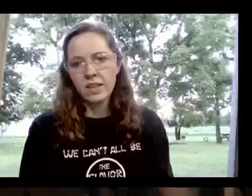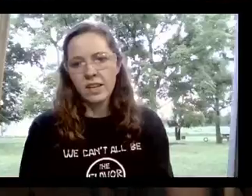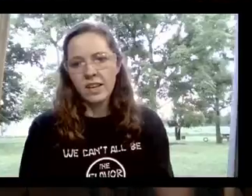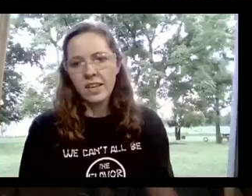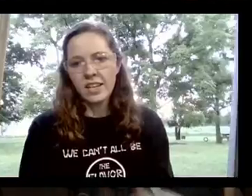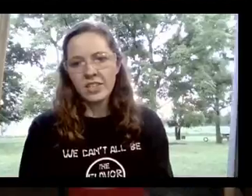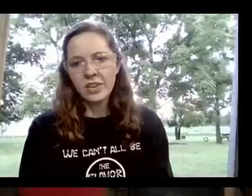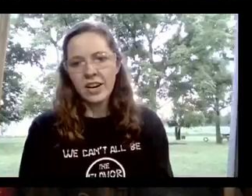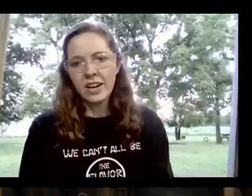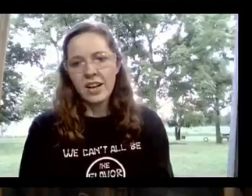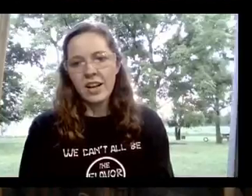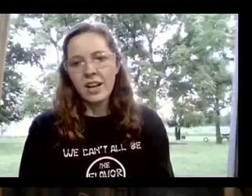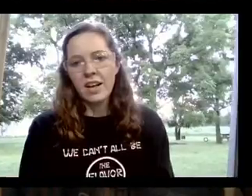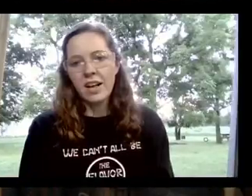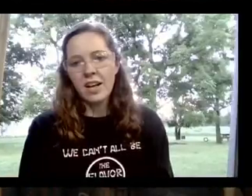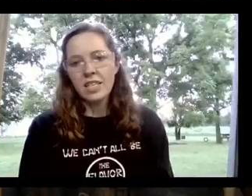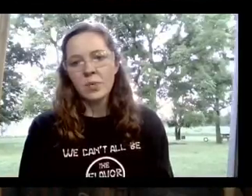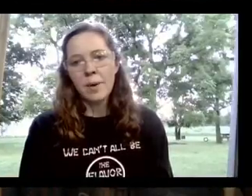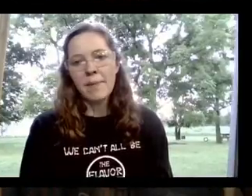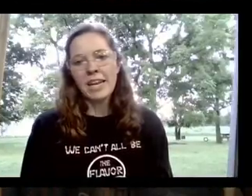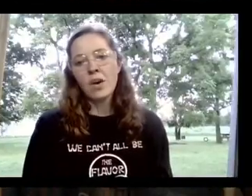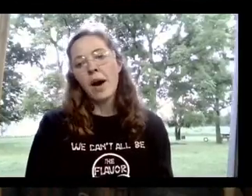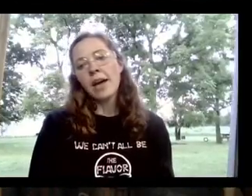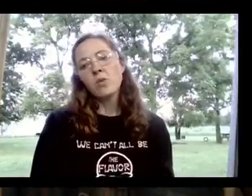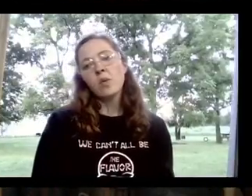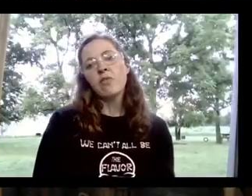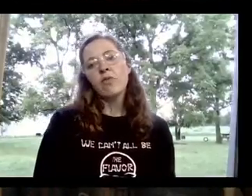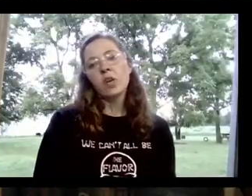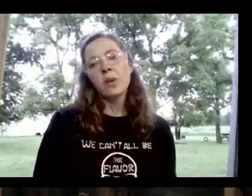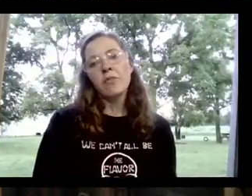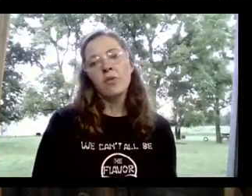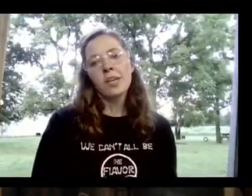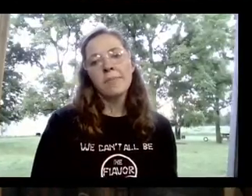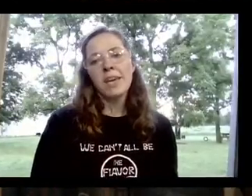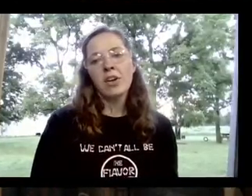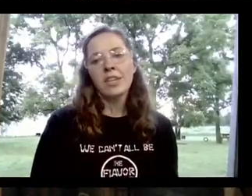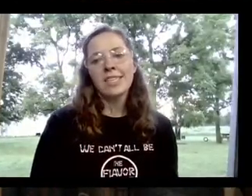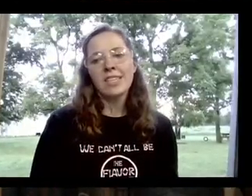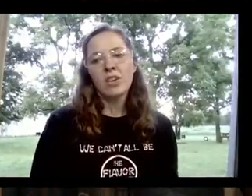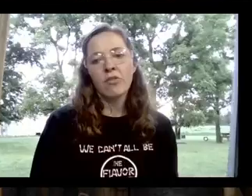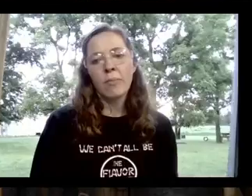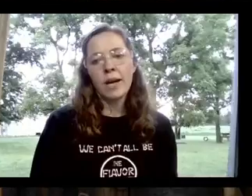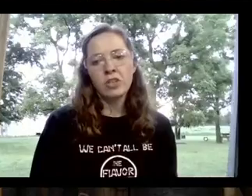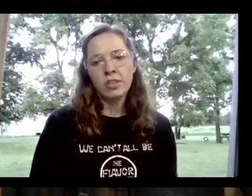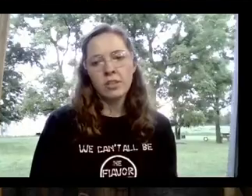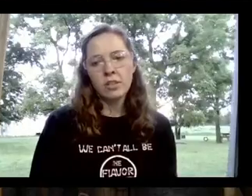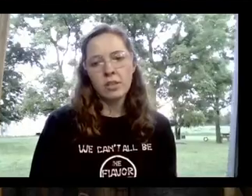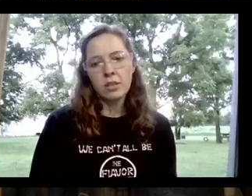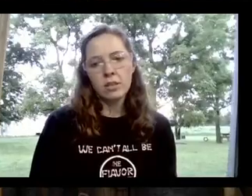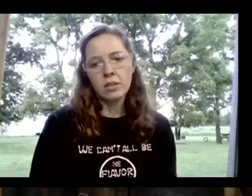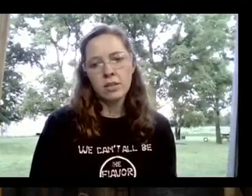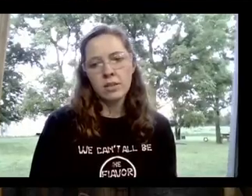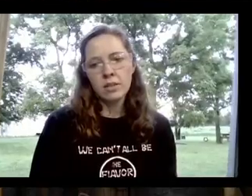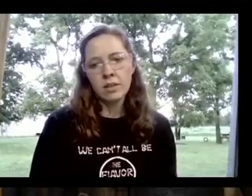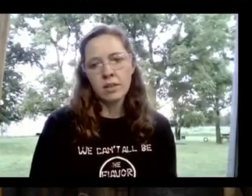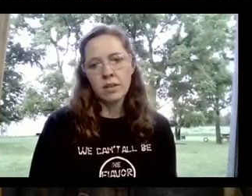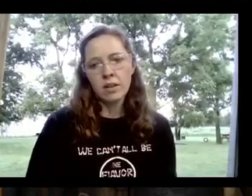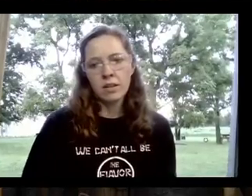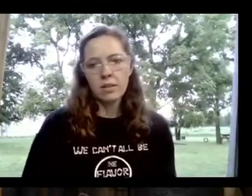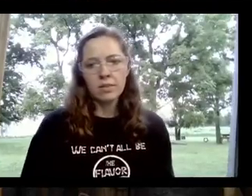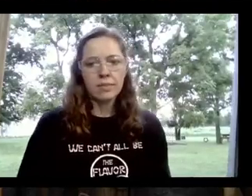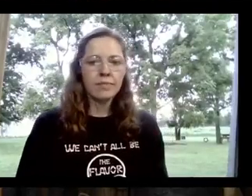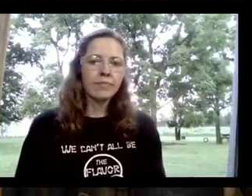water here. Yeah, sure. Swim Baiting Ohio, would 4140 be a good steel for punches?